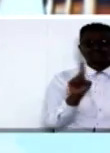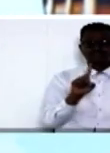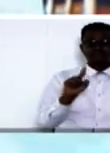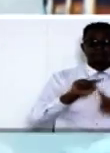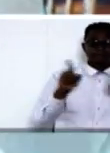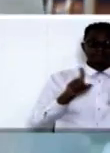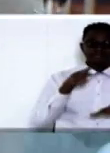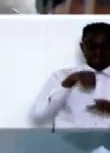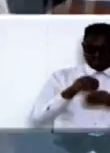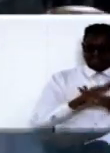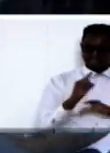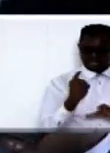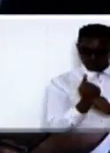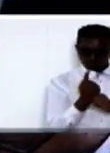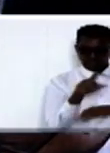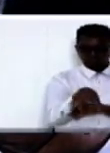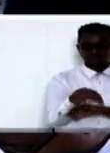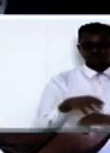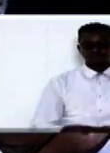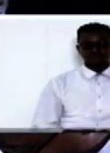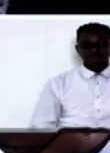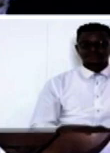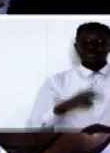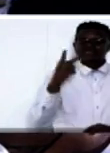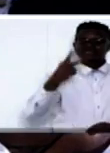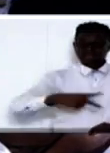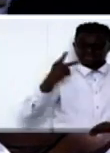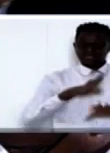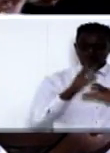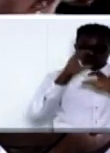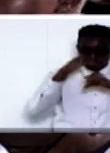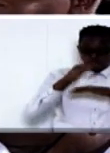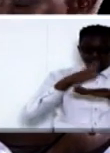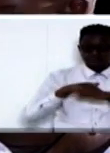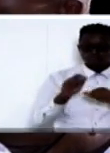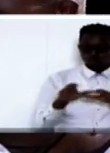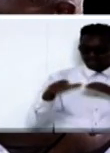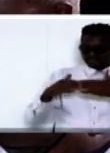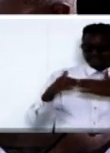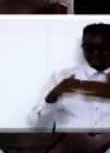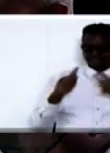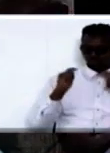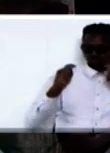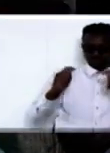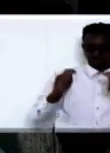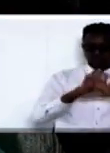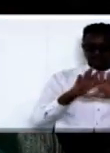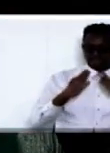but in the Gauteng province. Secondly, we will focus on the sector transport and